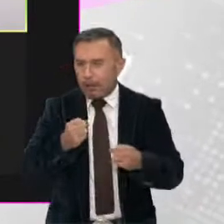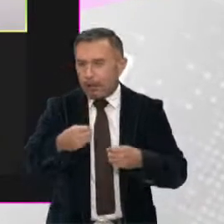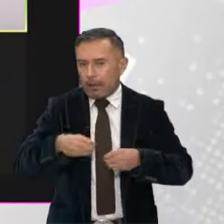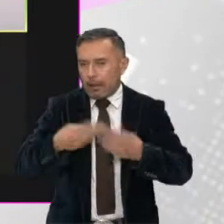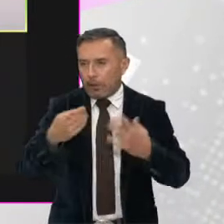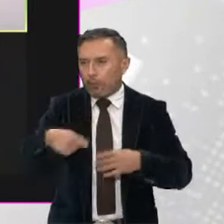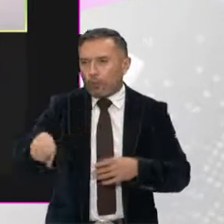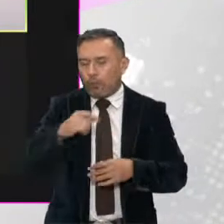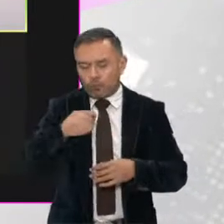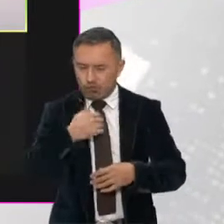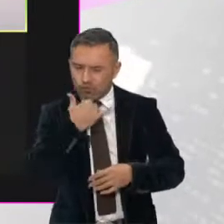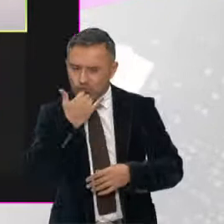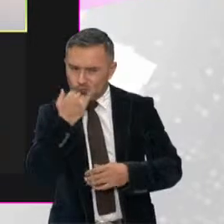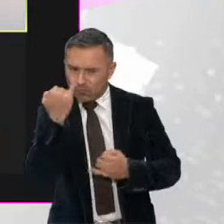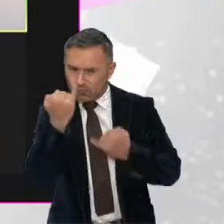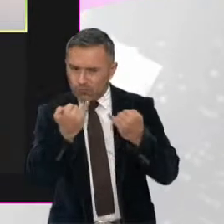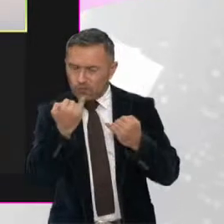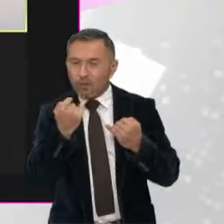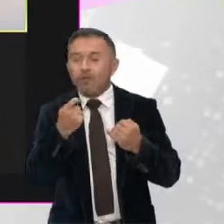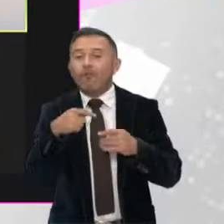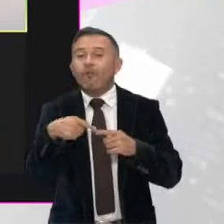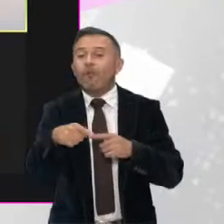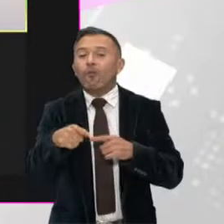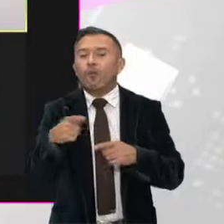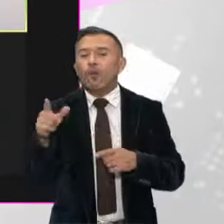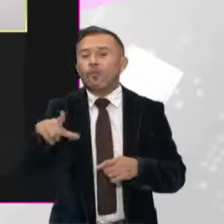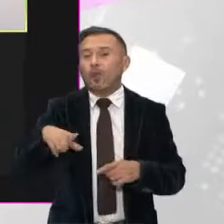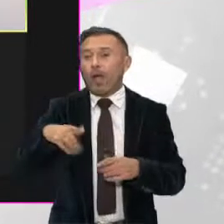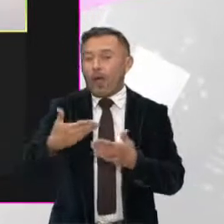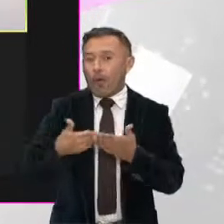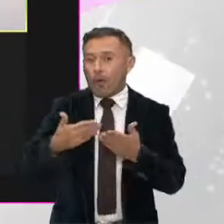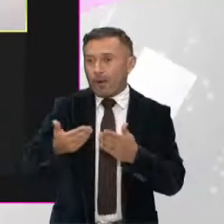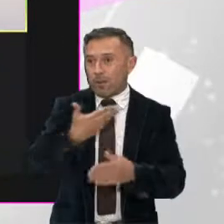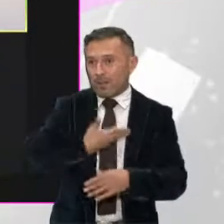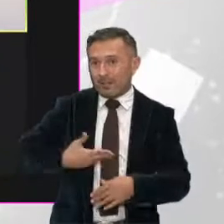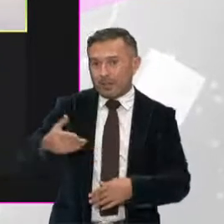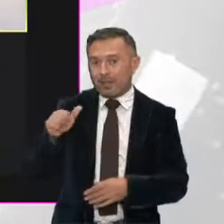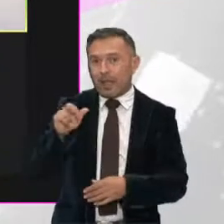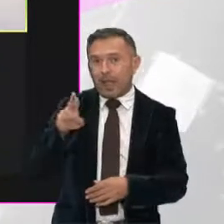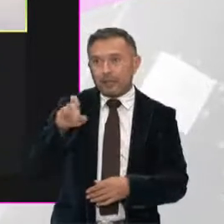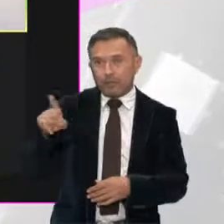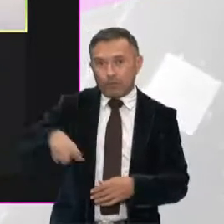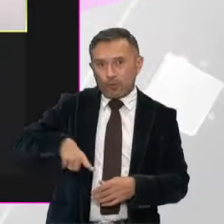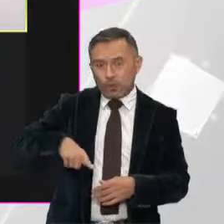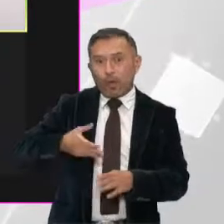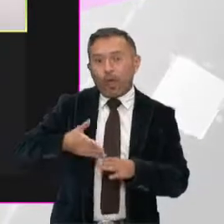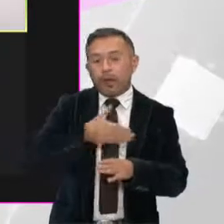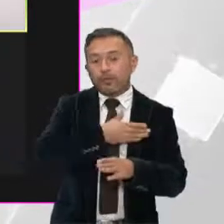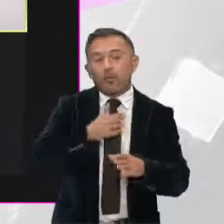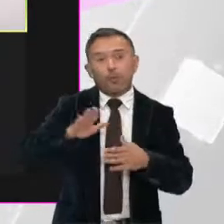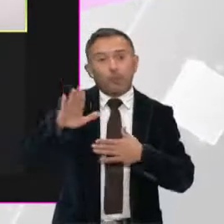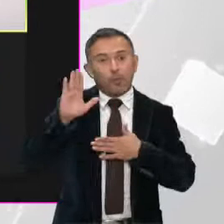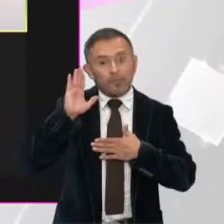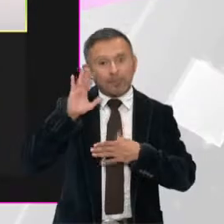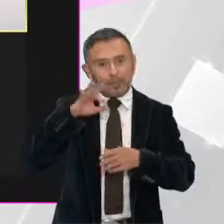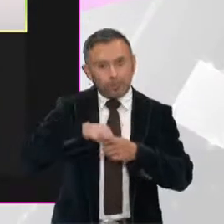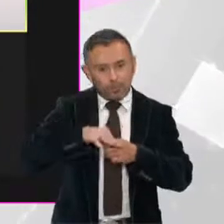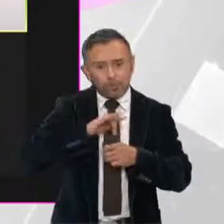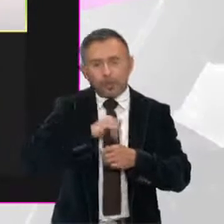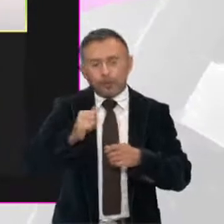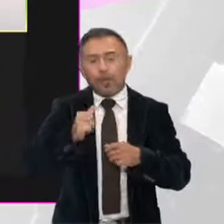So what is next? What do we have in the future? Expectation from the ARCES president to keep